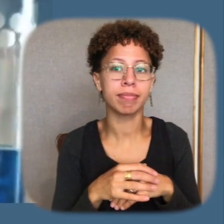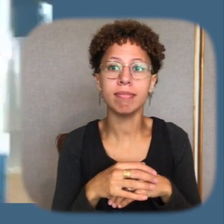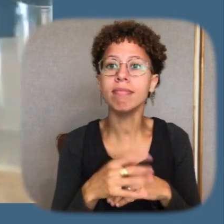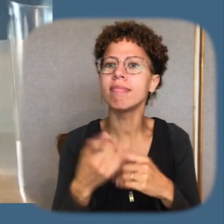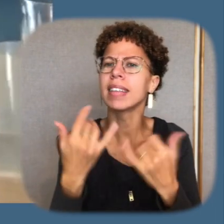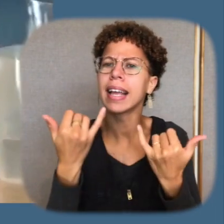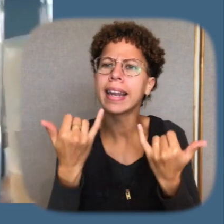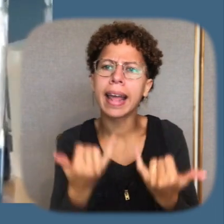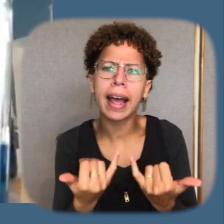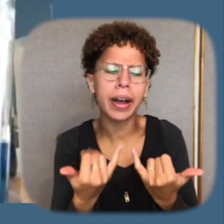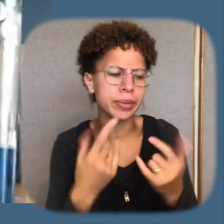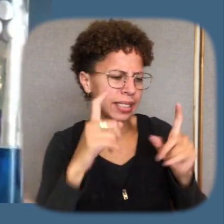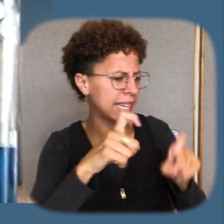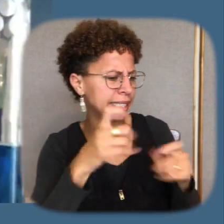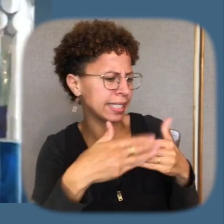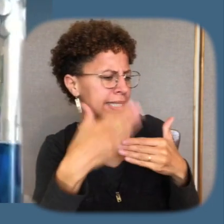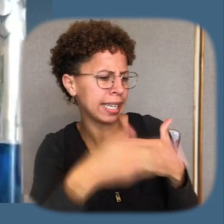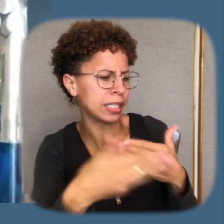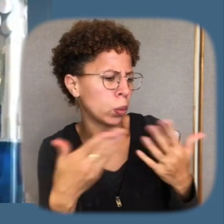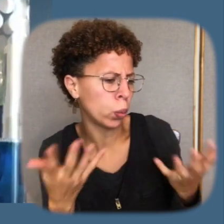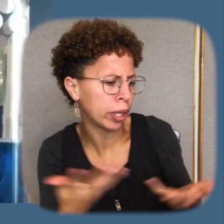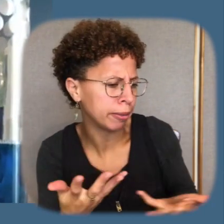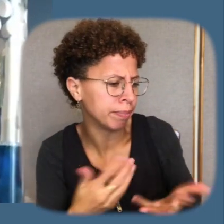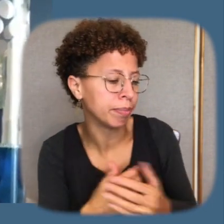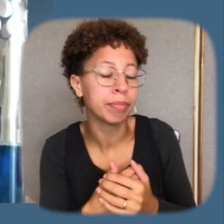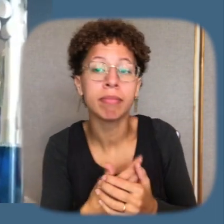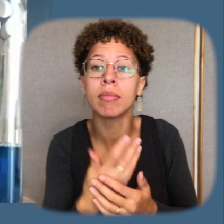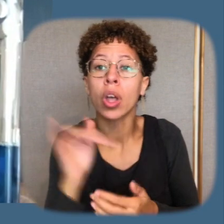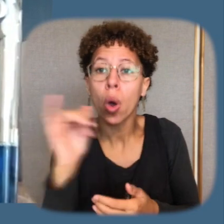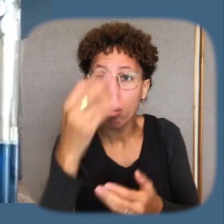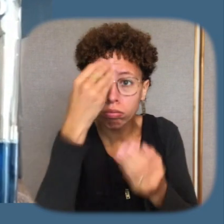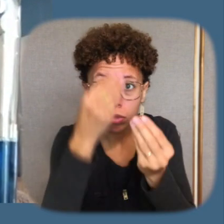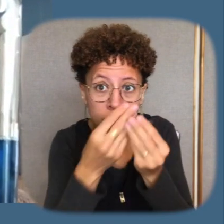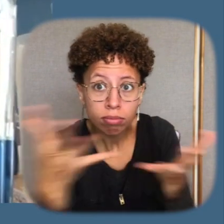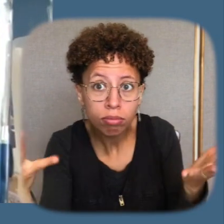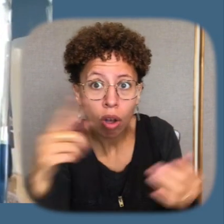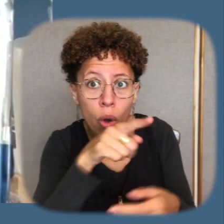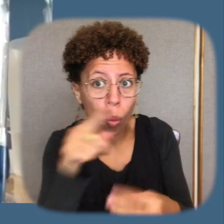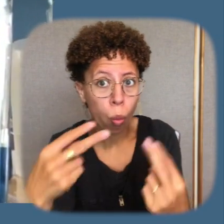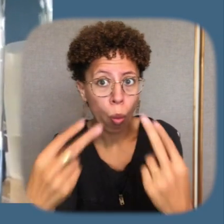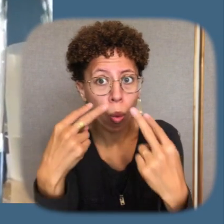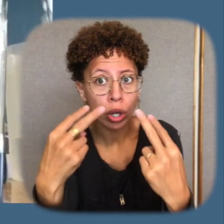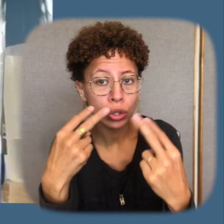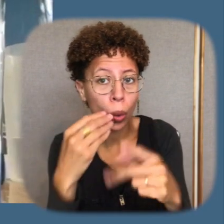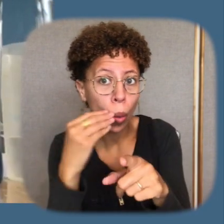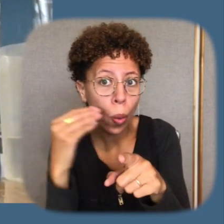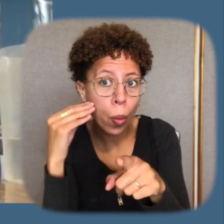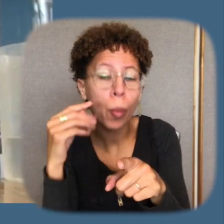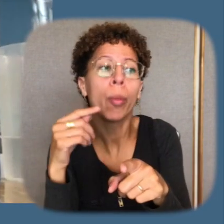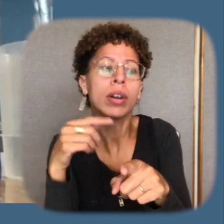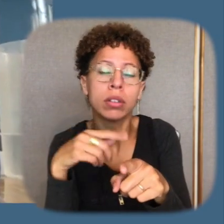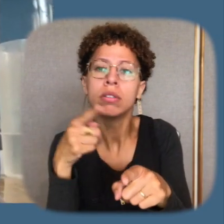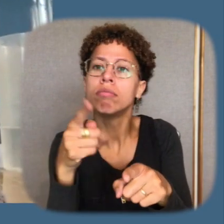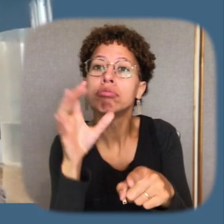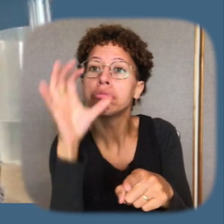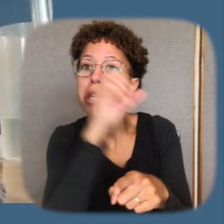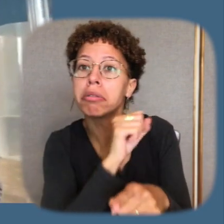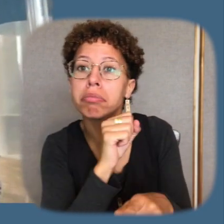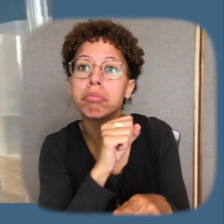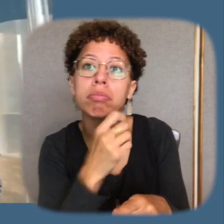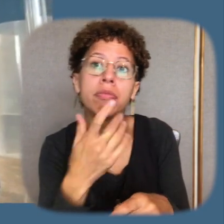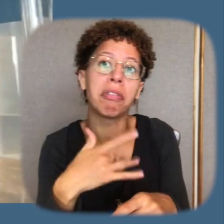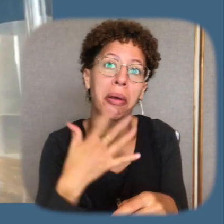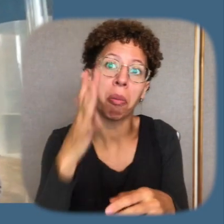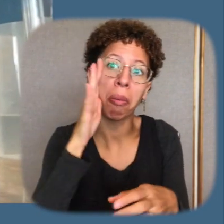object would you like to test next? And folks, all of our audience at home, if you want to make some guesses of whether something will sink